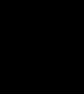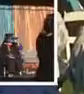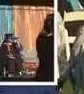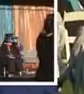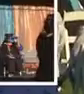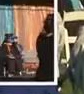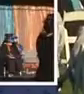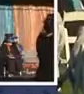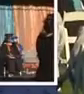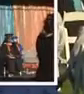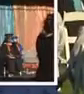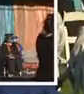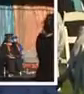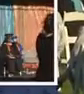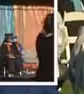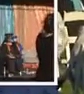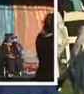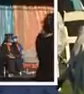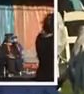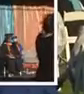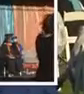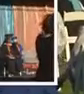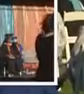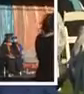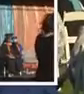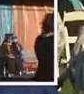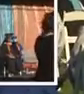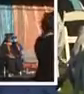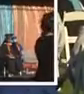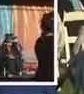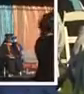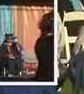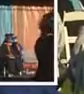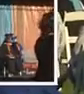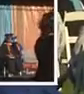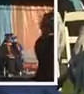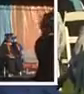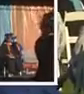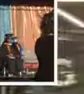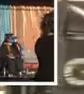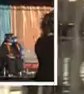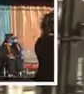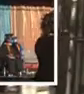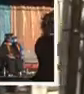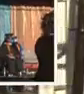Do you have a card? Okay, I'll take that. That's okay, thank you. Yes, thank you.